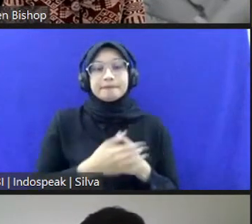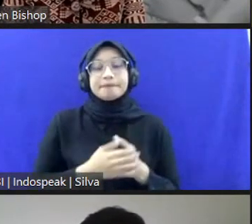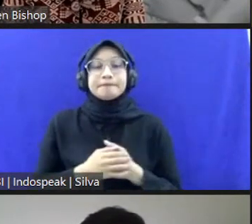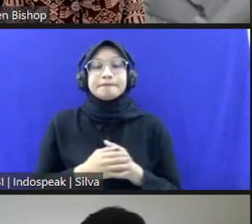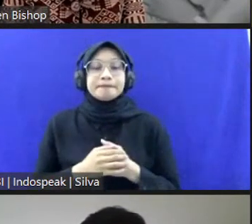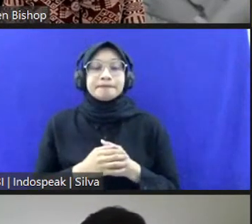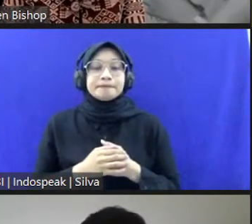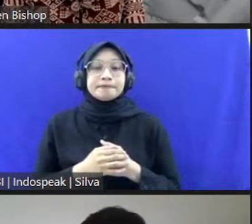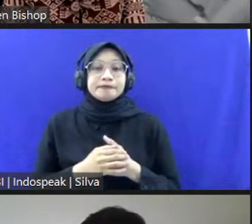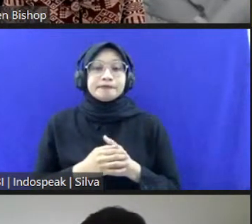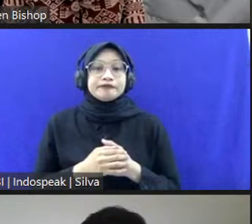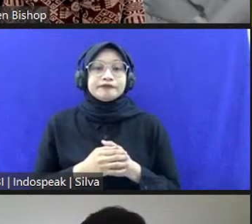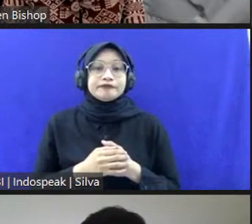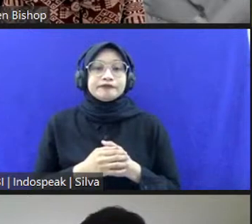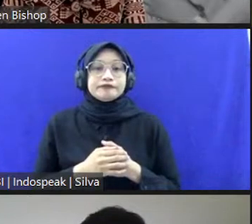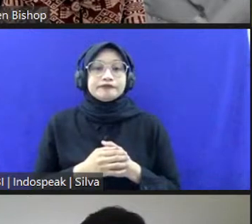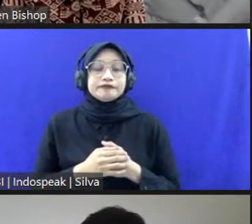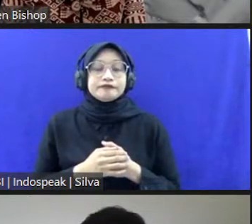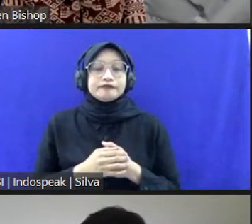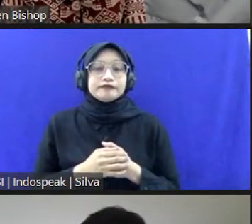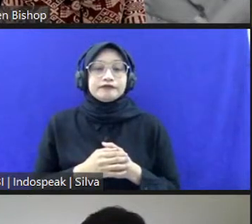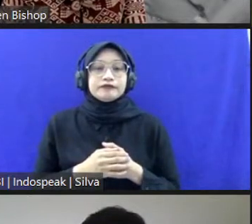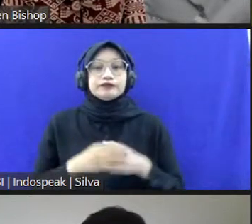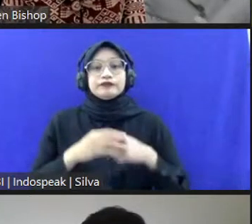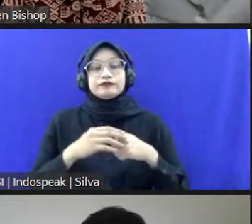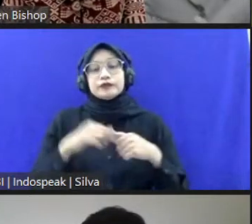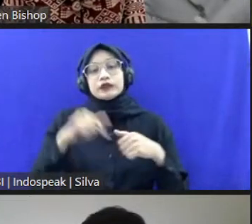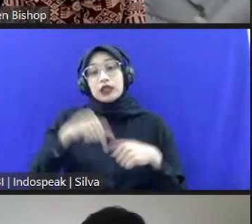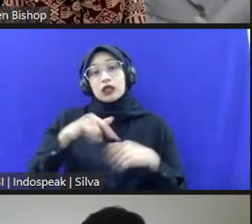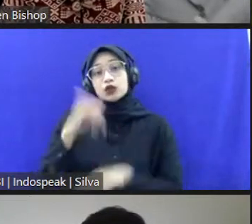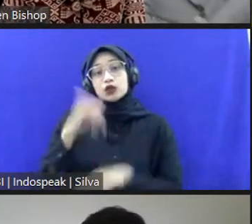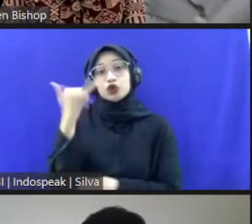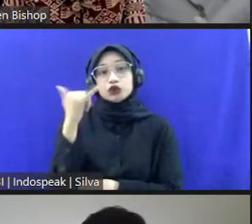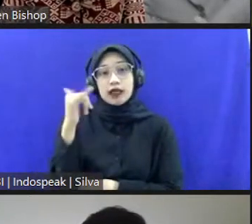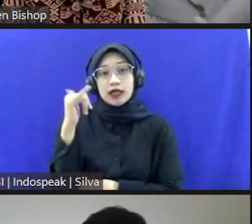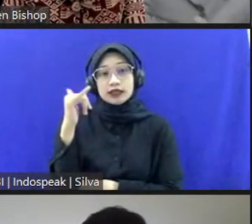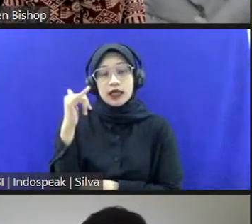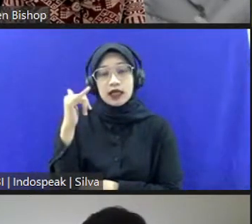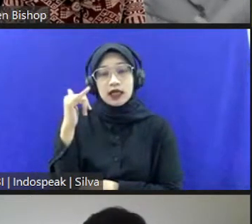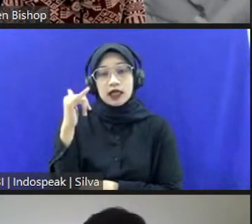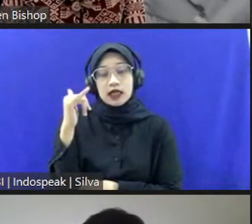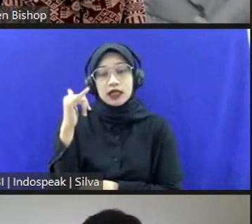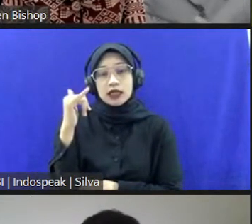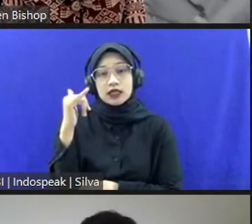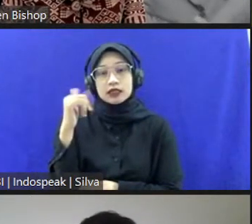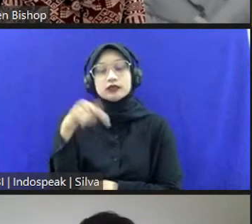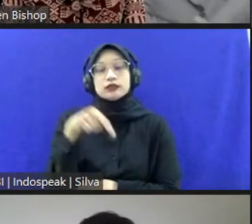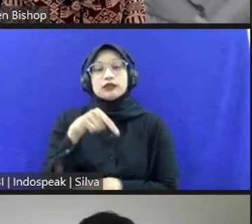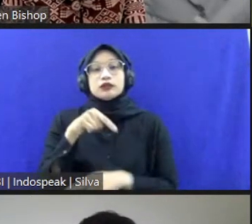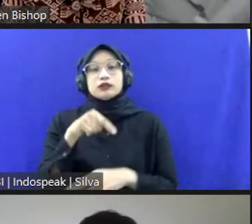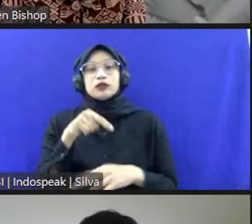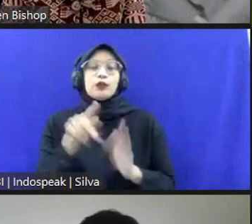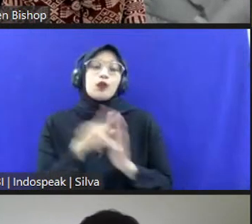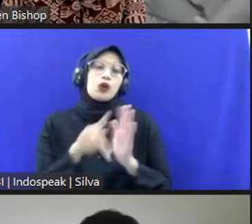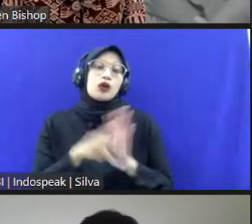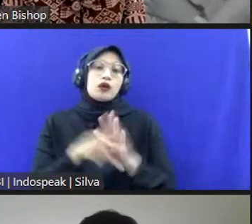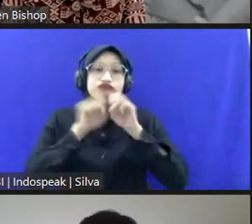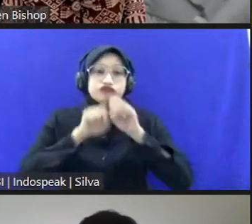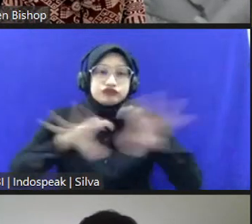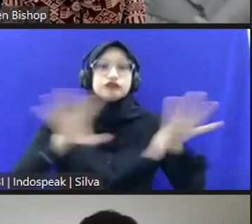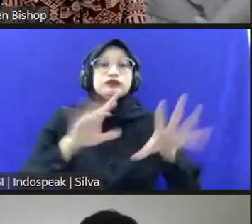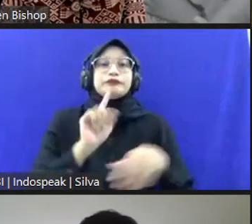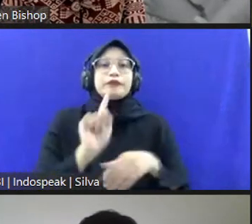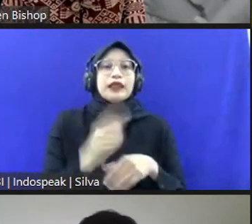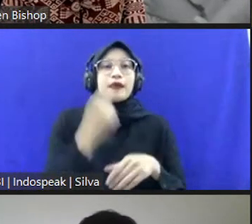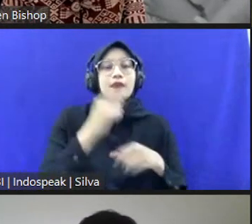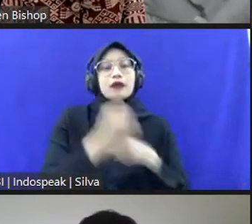we have in Yogyakarta, our first pilot release was in 2014.